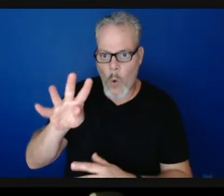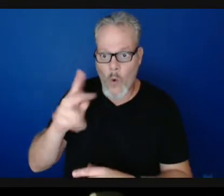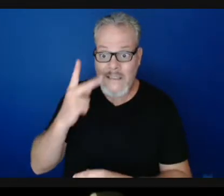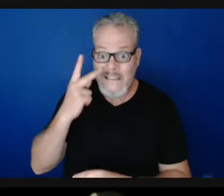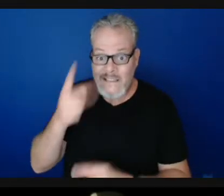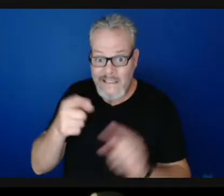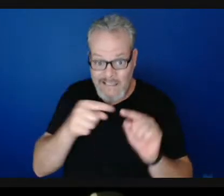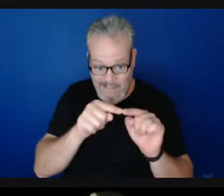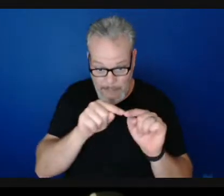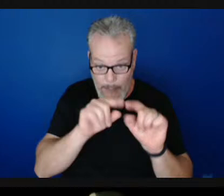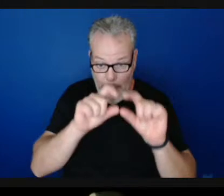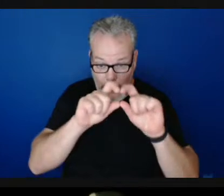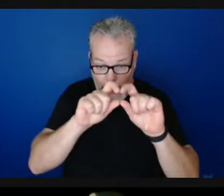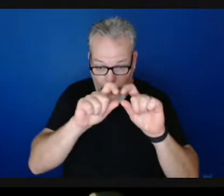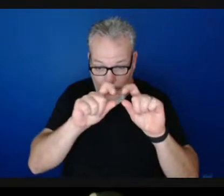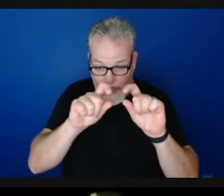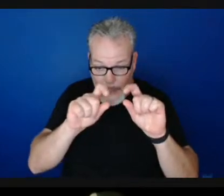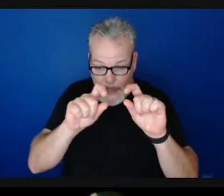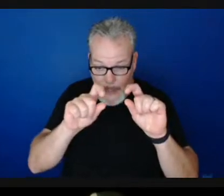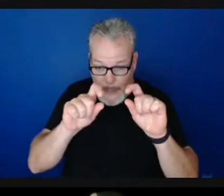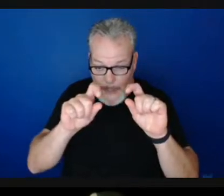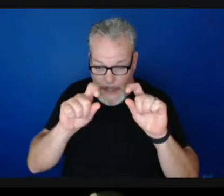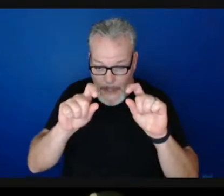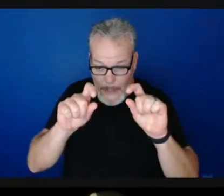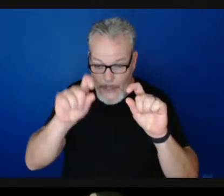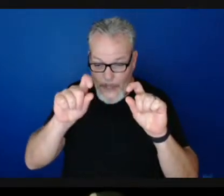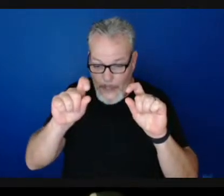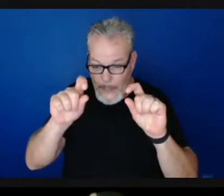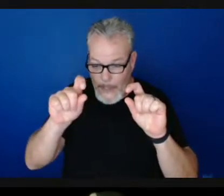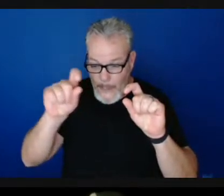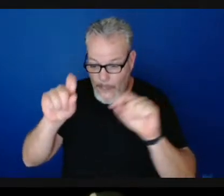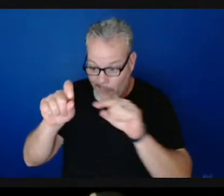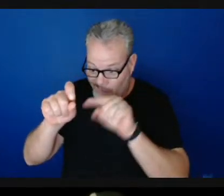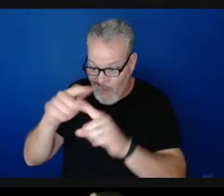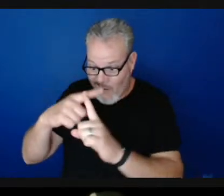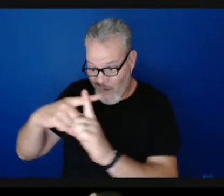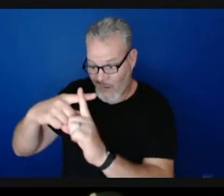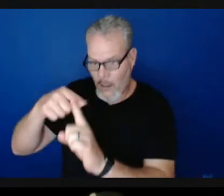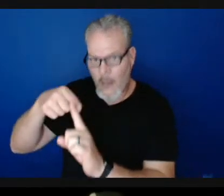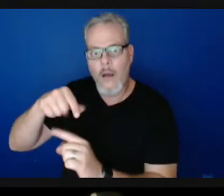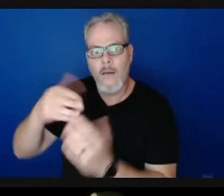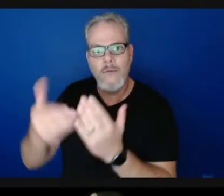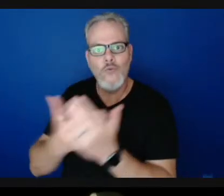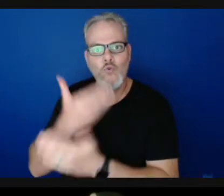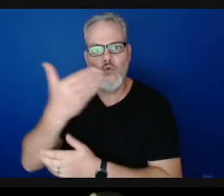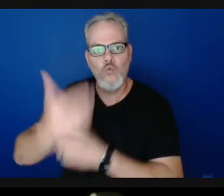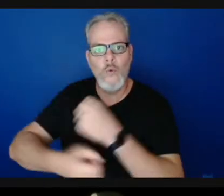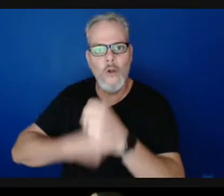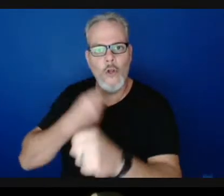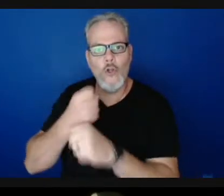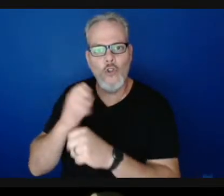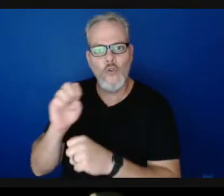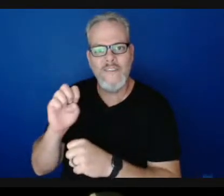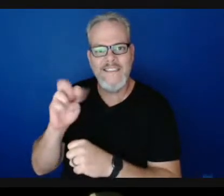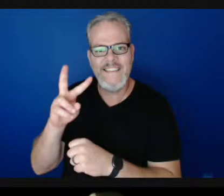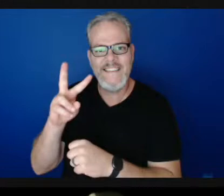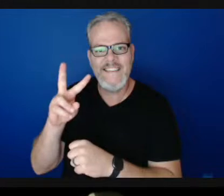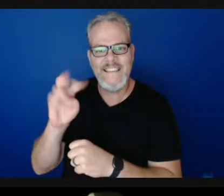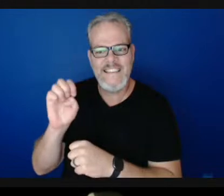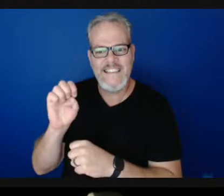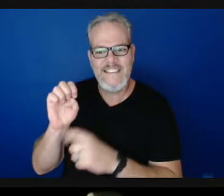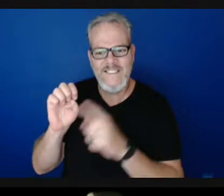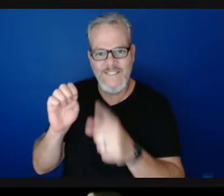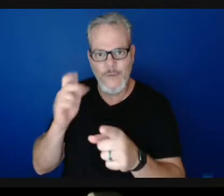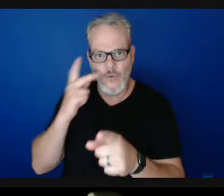beginning right around New Year's Eve, somewhere in there. We see this increasing depth of the crater, has